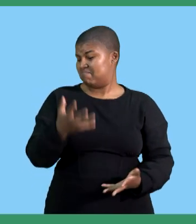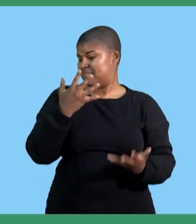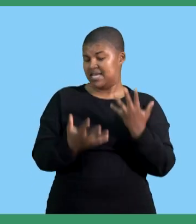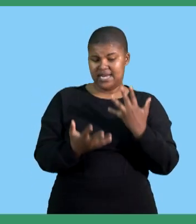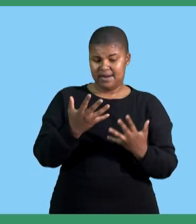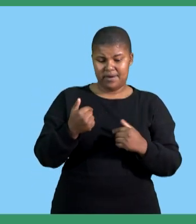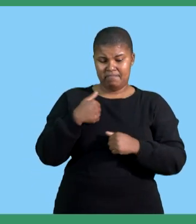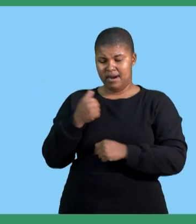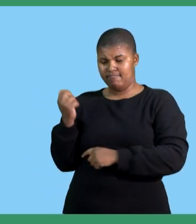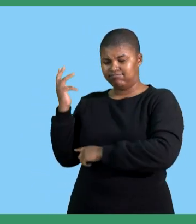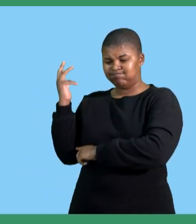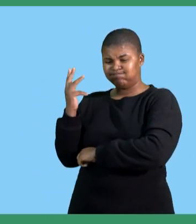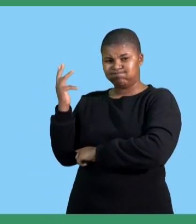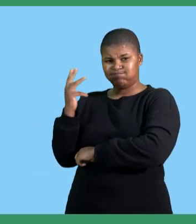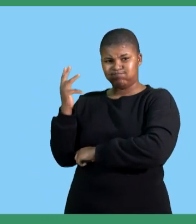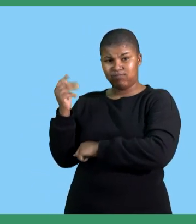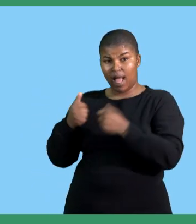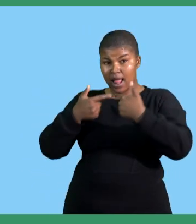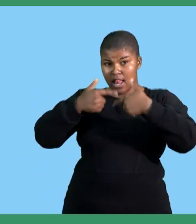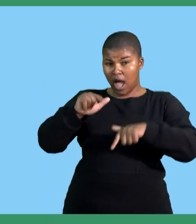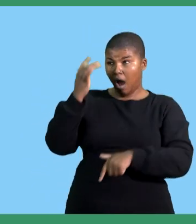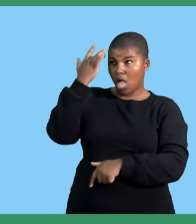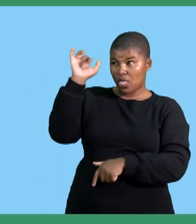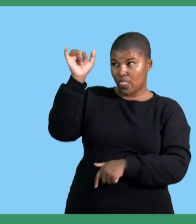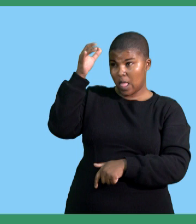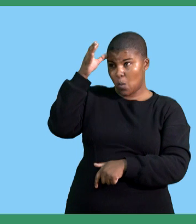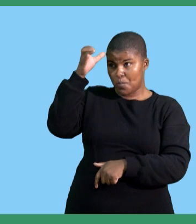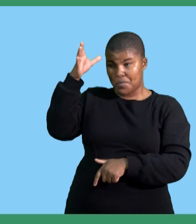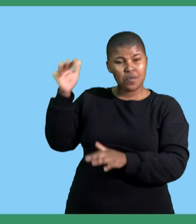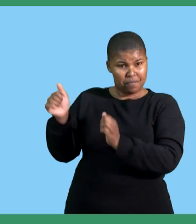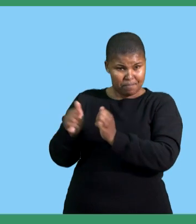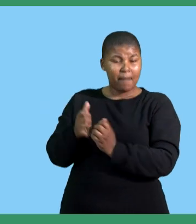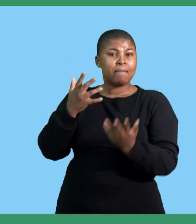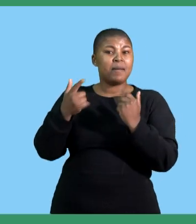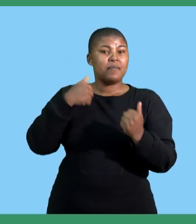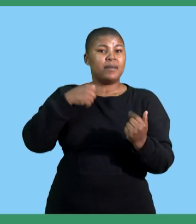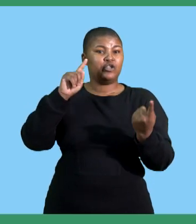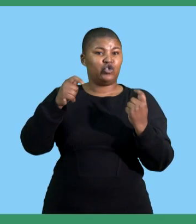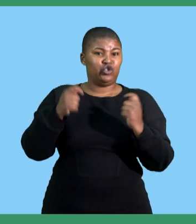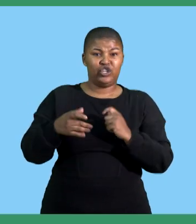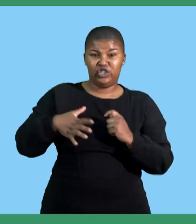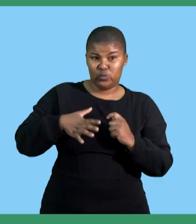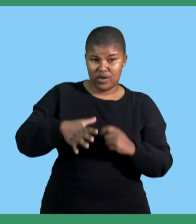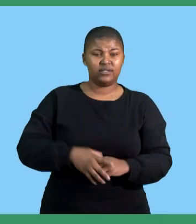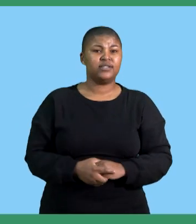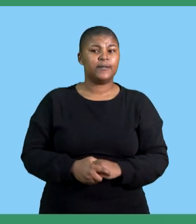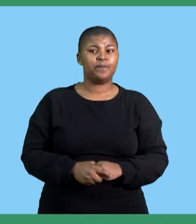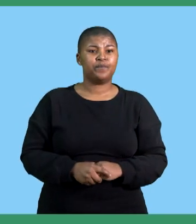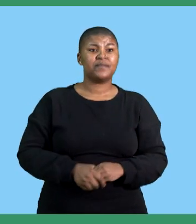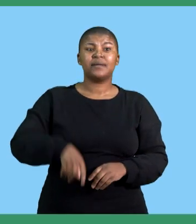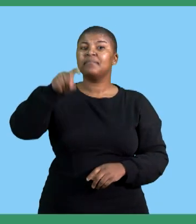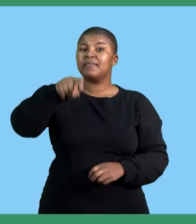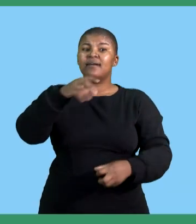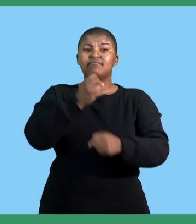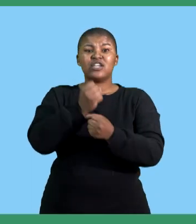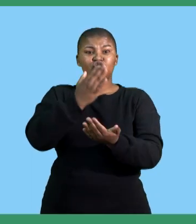you make use of the language expert to make changes in the report. Then determine the